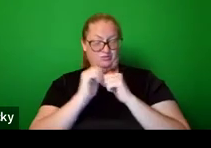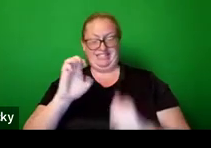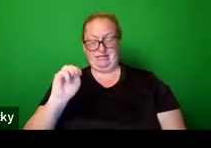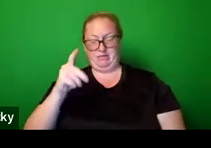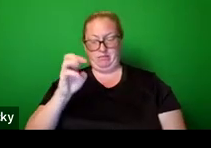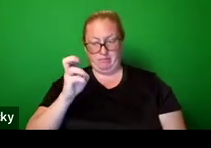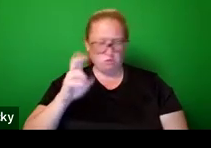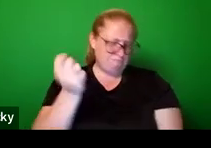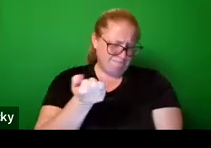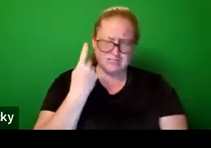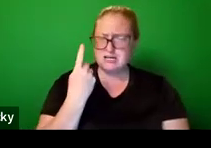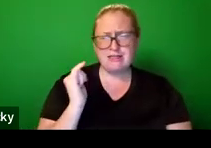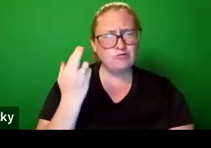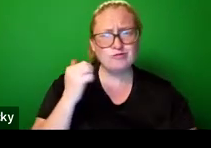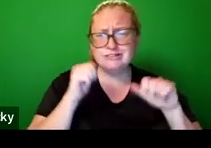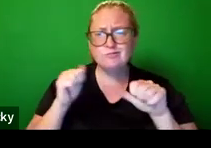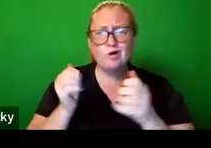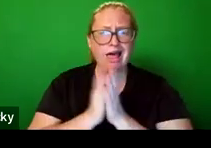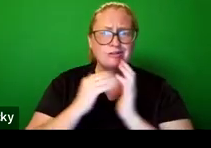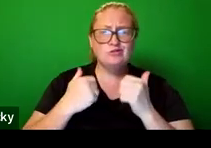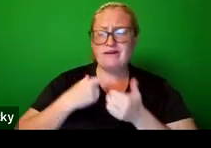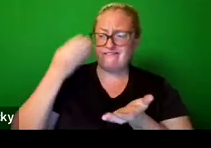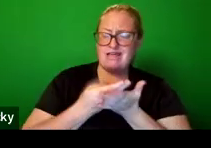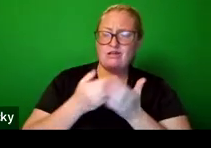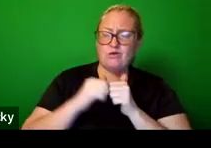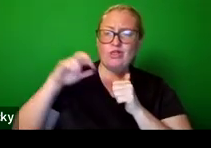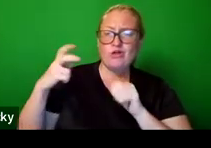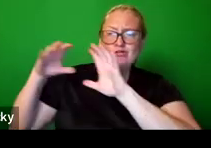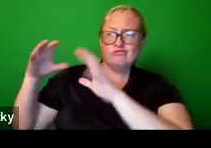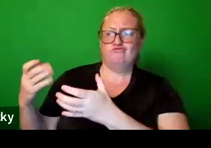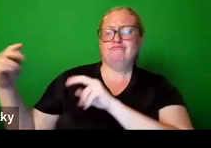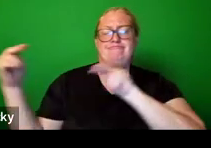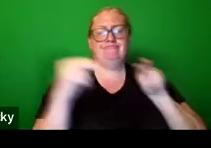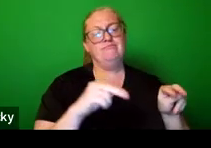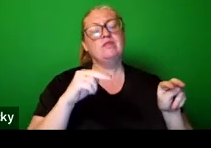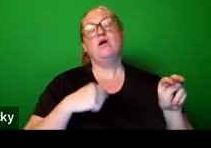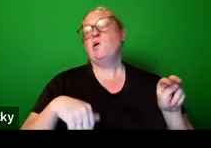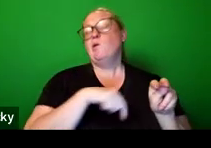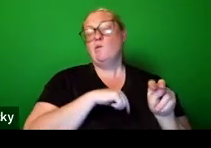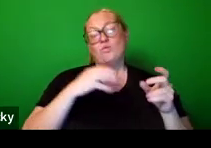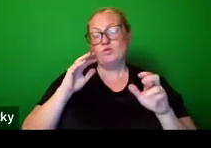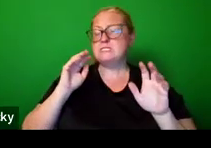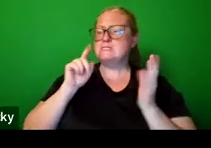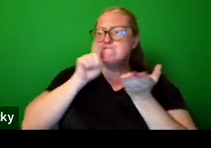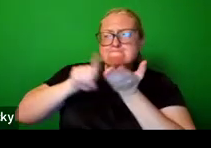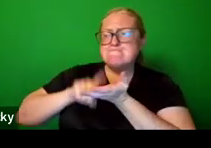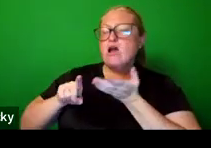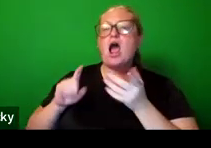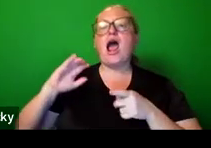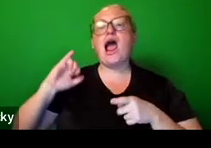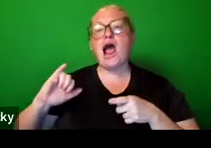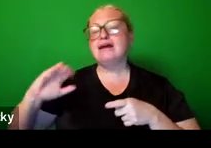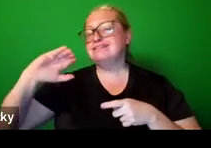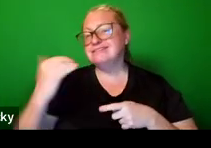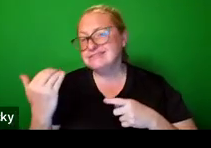third party contractor. And as we've looked into it, there are not people that do that for educational products because the product we